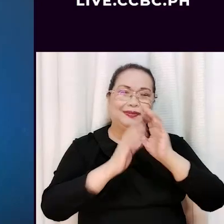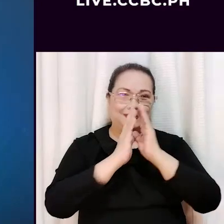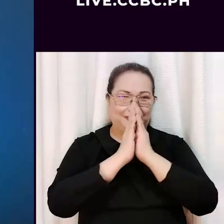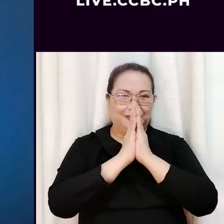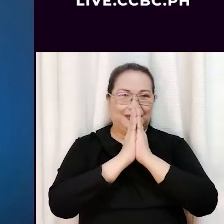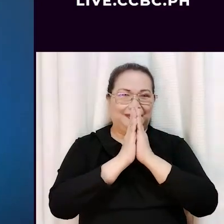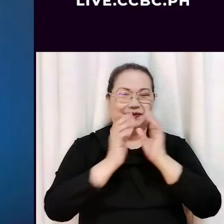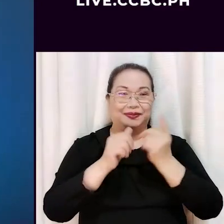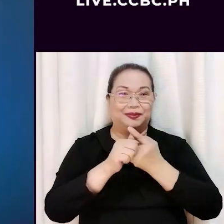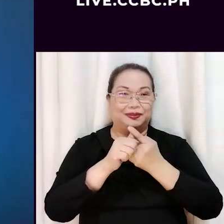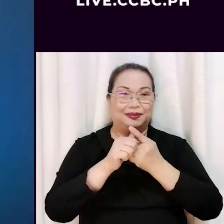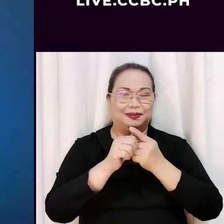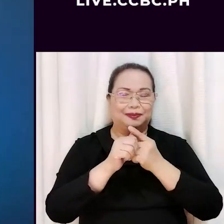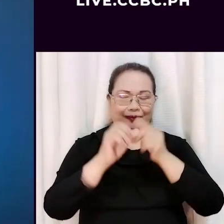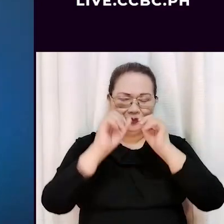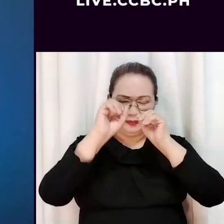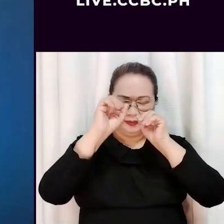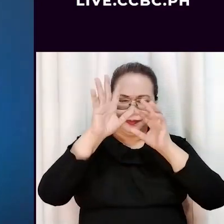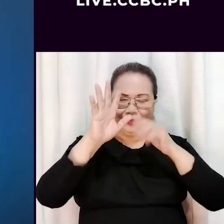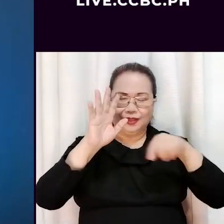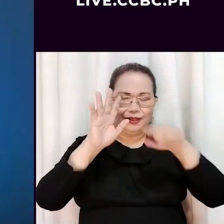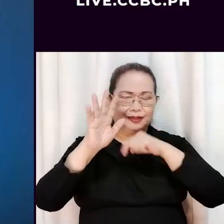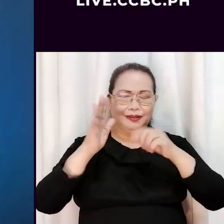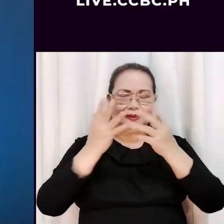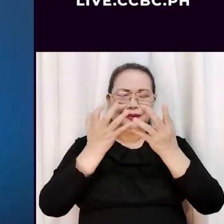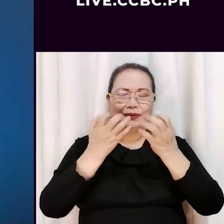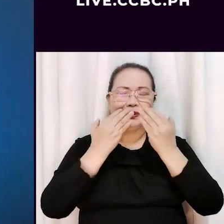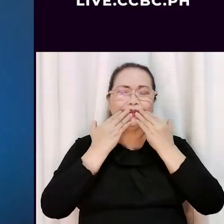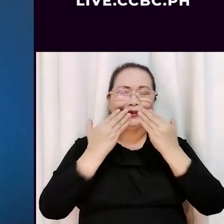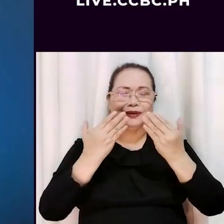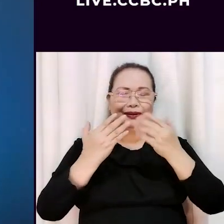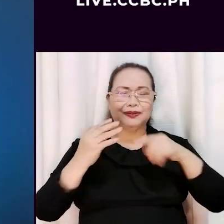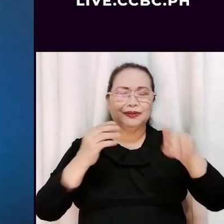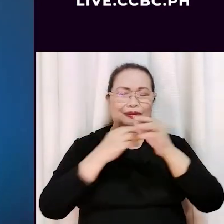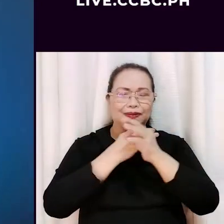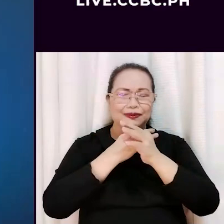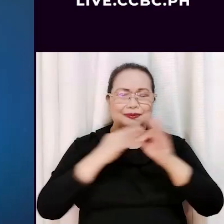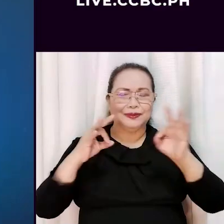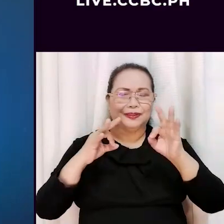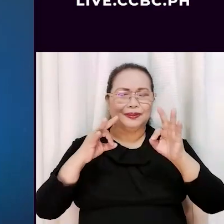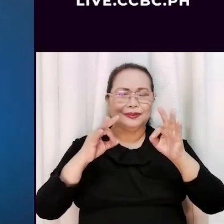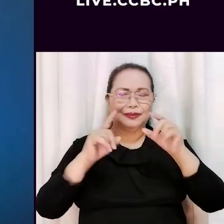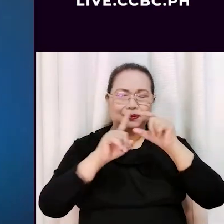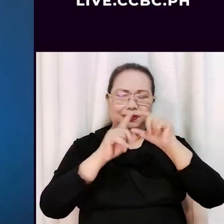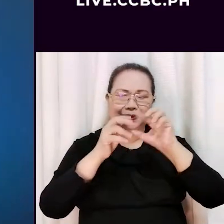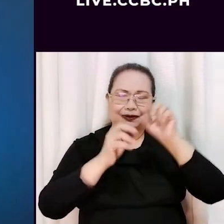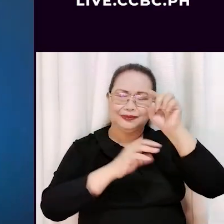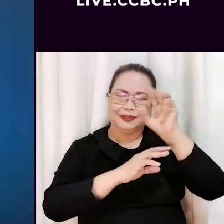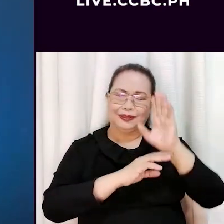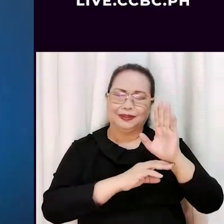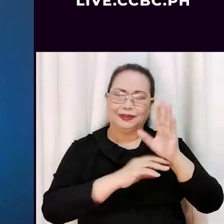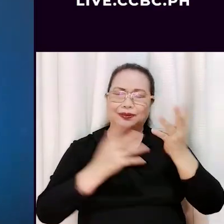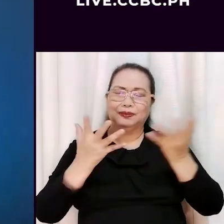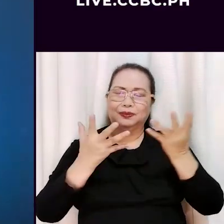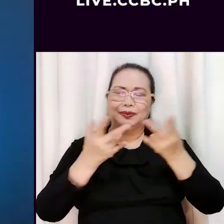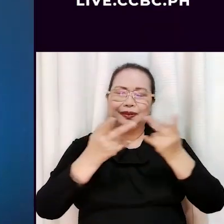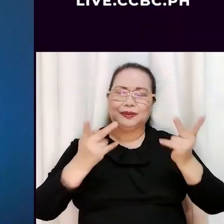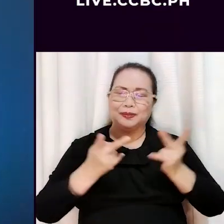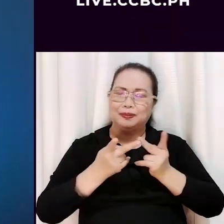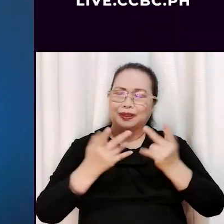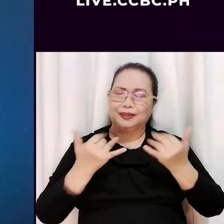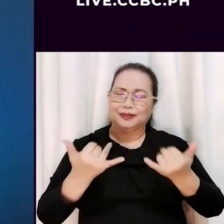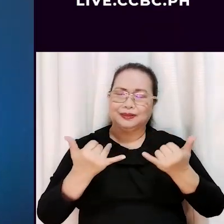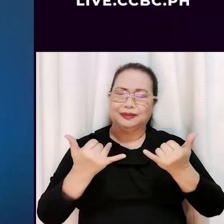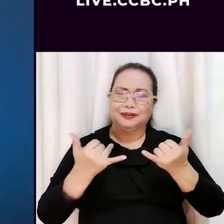first, okay? Father, I want to thank you for the freedom that we have to open the Word of God wherever we are right now.